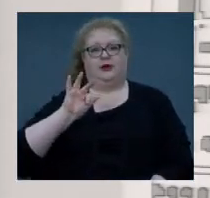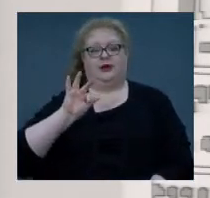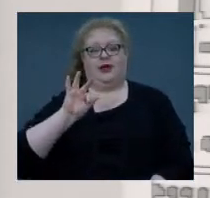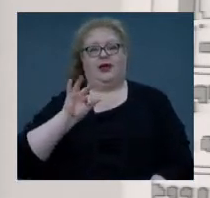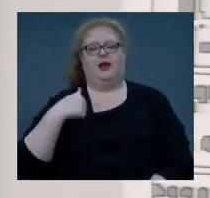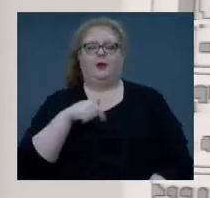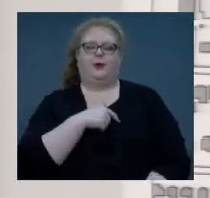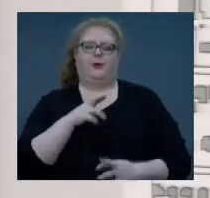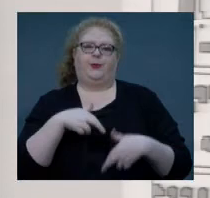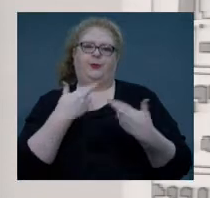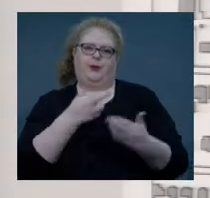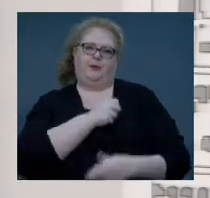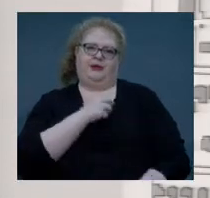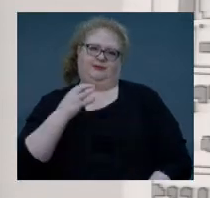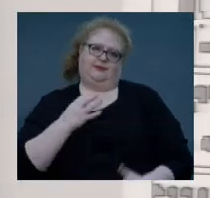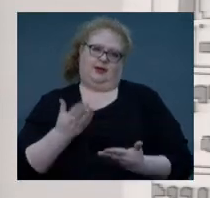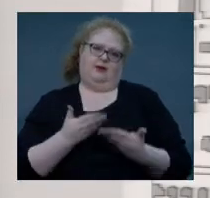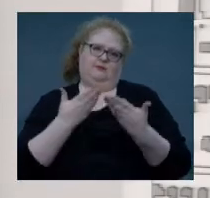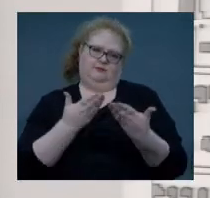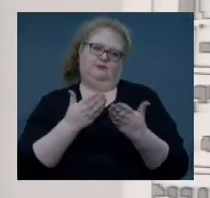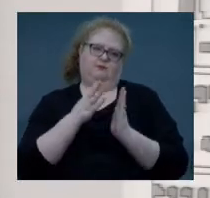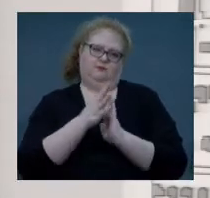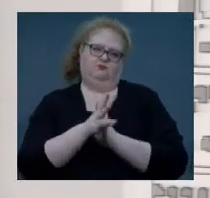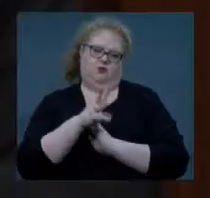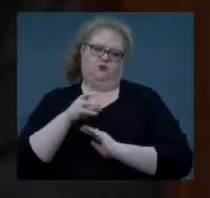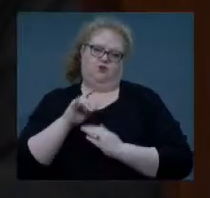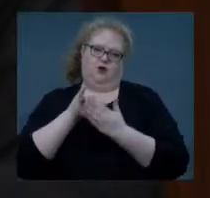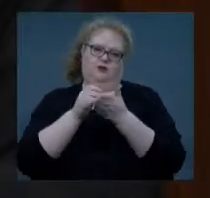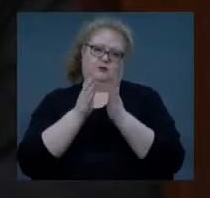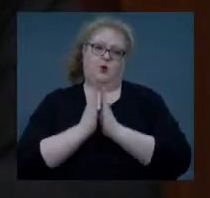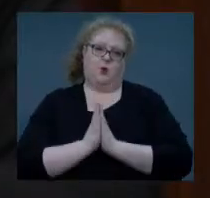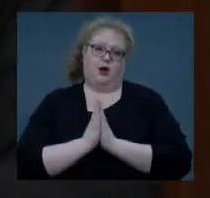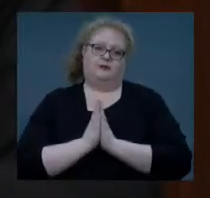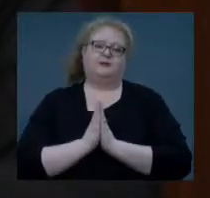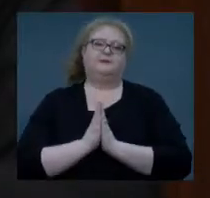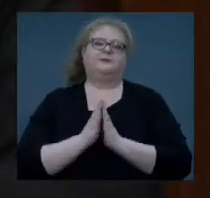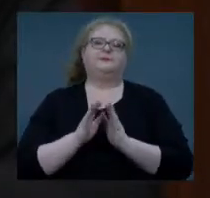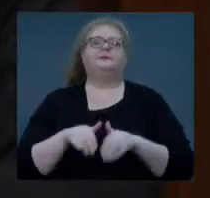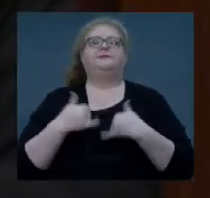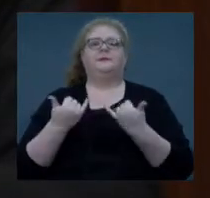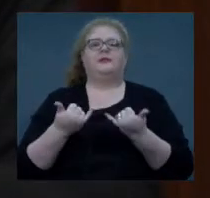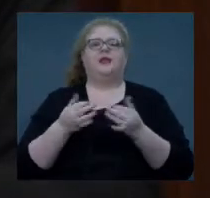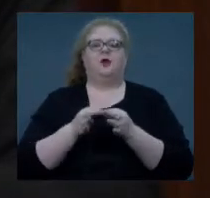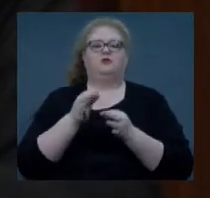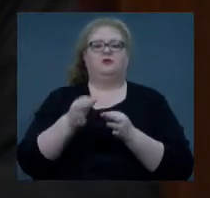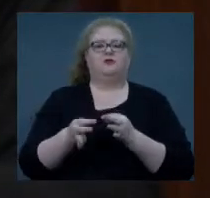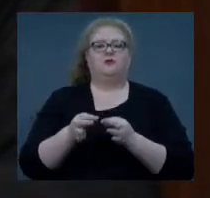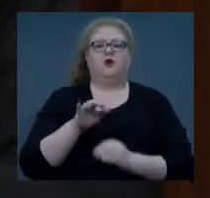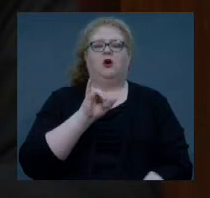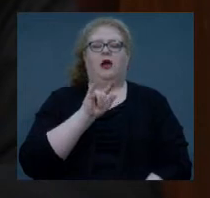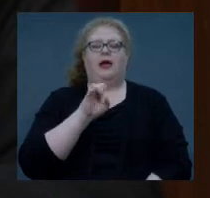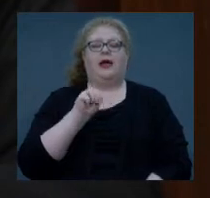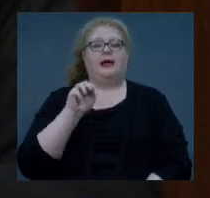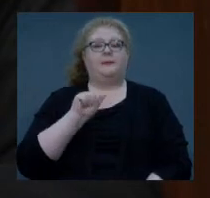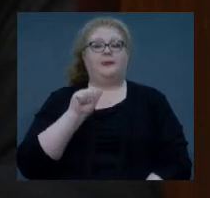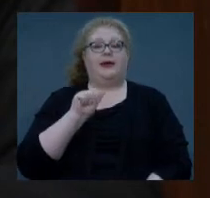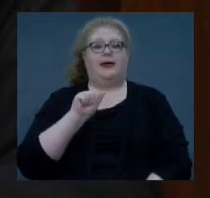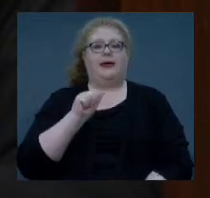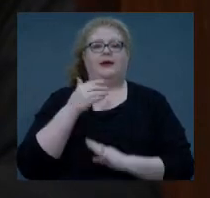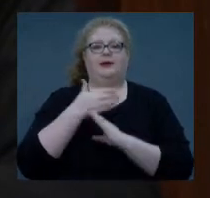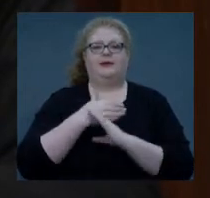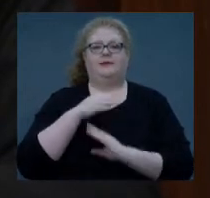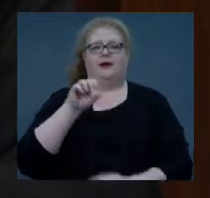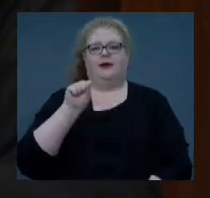Staff recommends approval of the withdrawal request. The consent deferral items, item A,